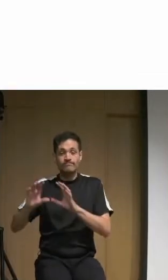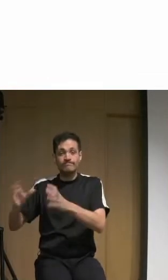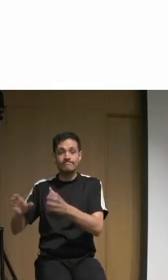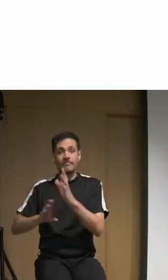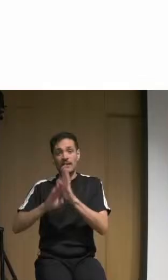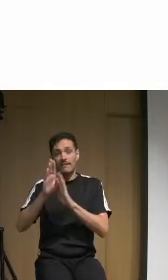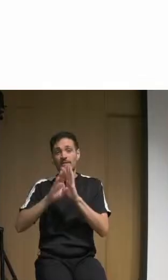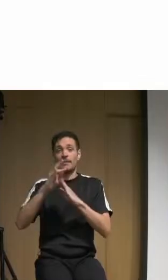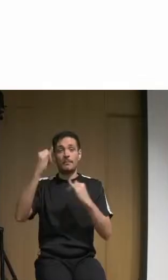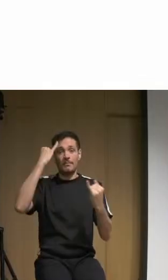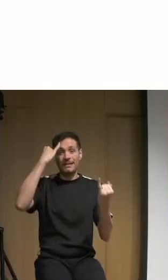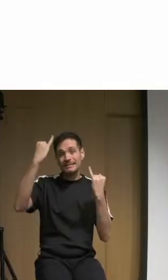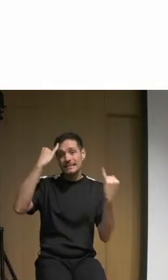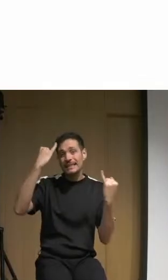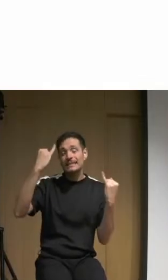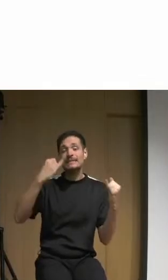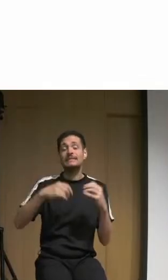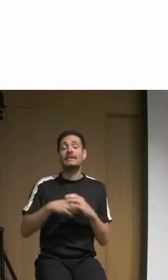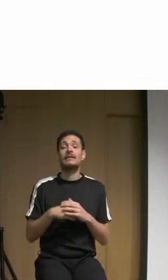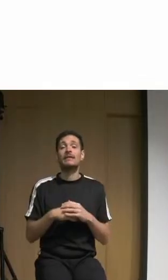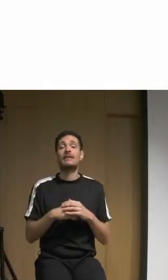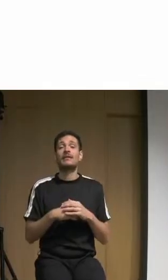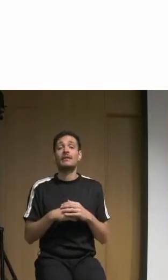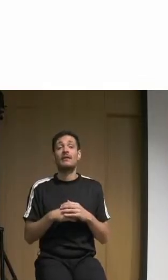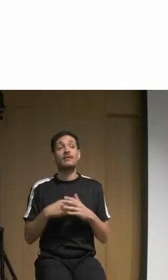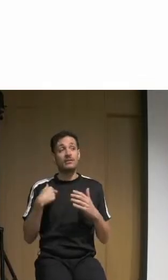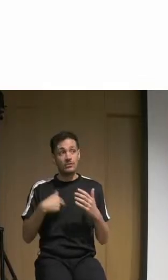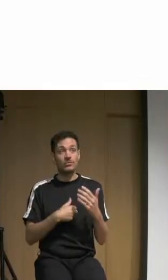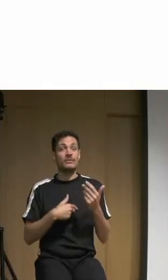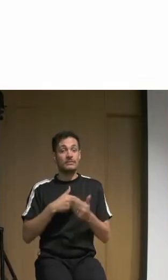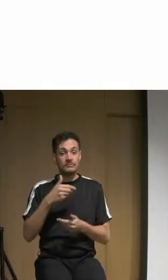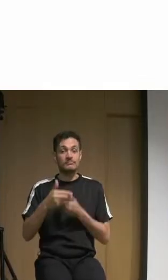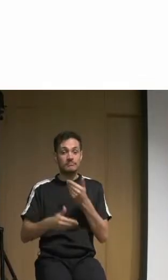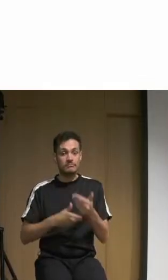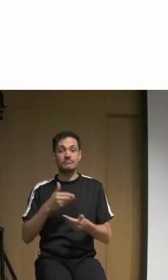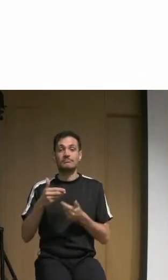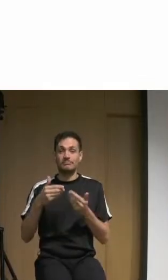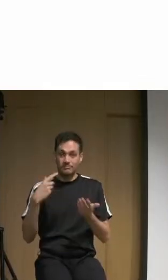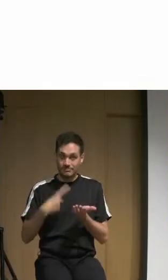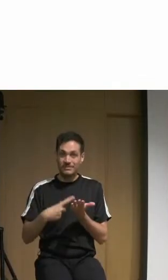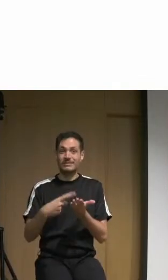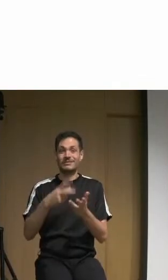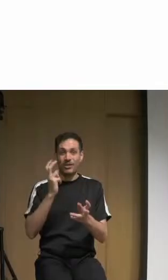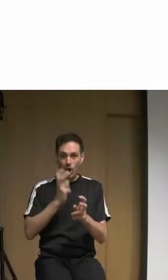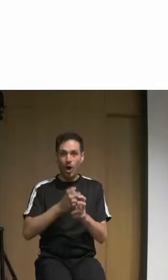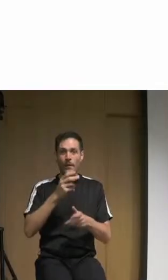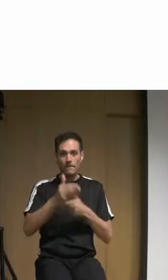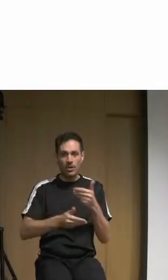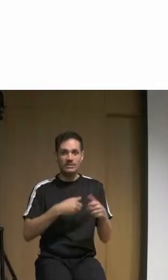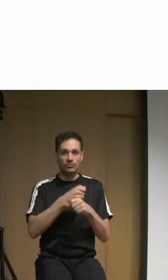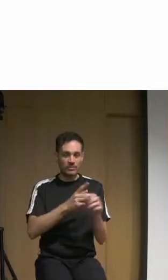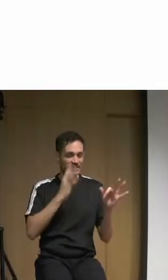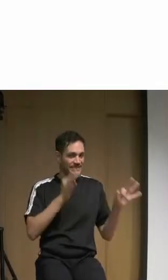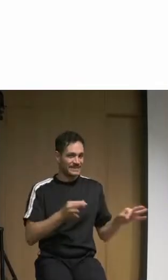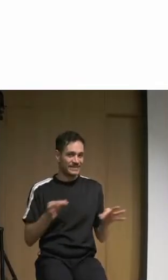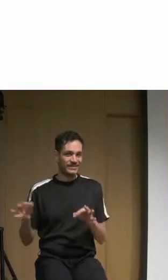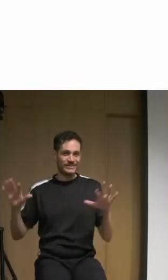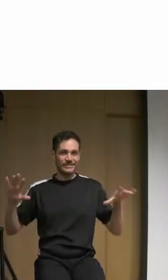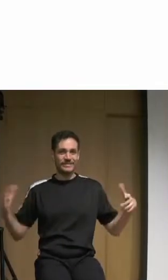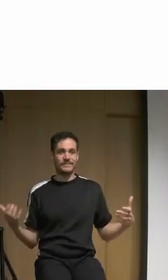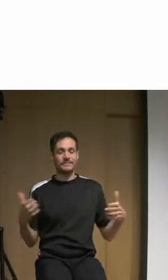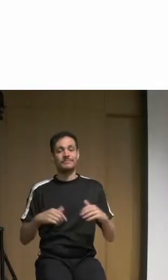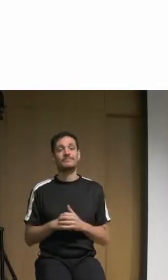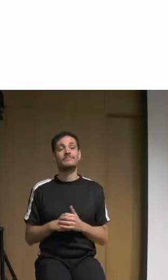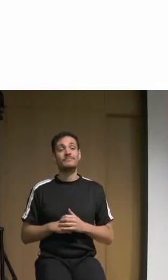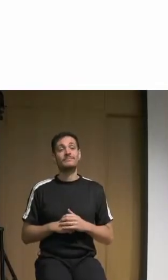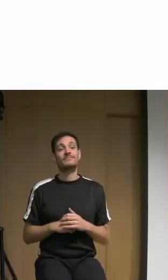ideas as we get to the difficult process of coming together as a commission to make decisions. The high stakes